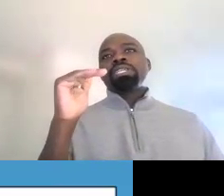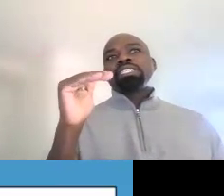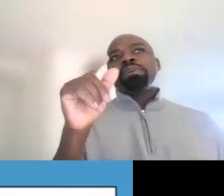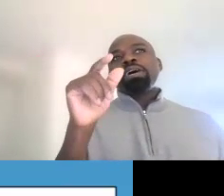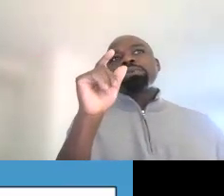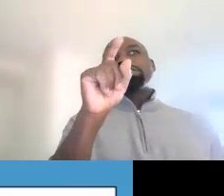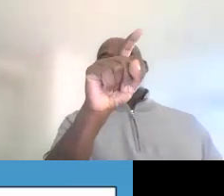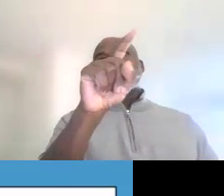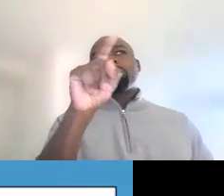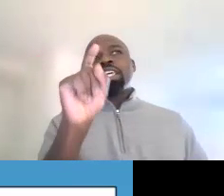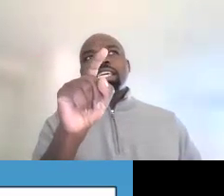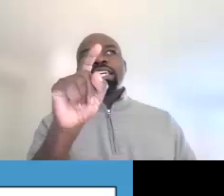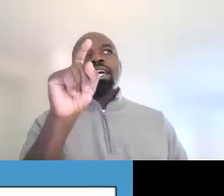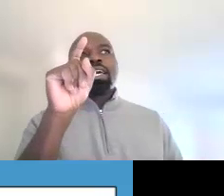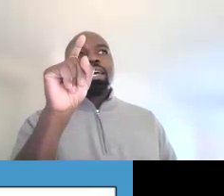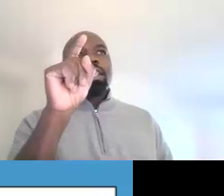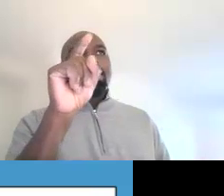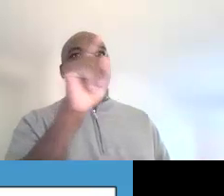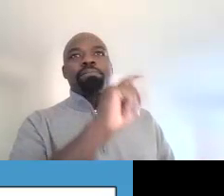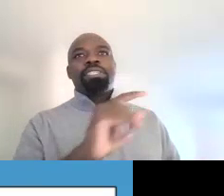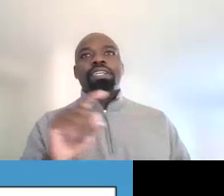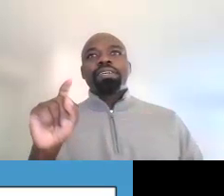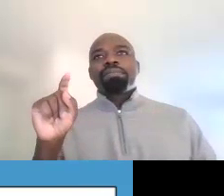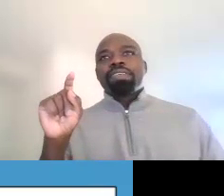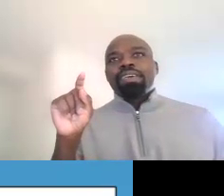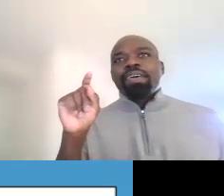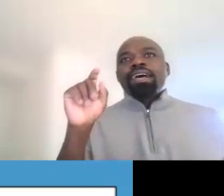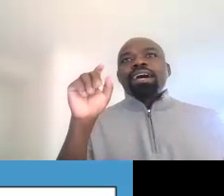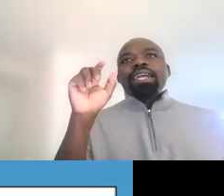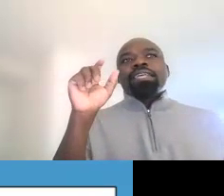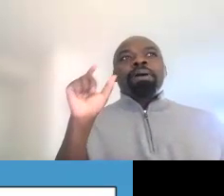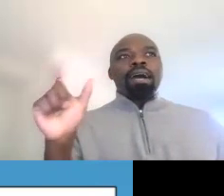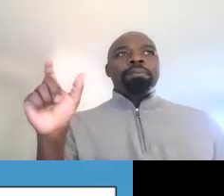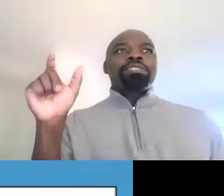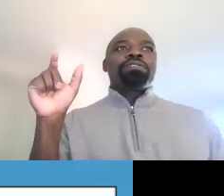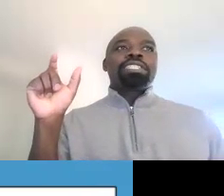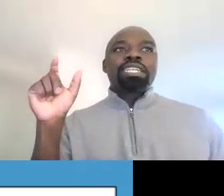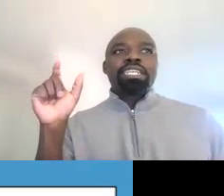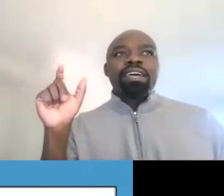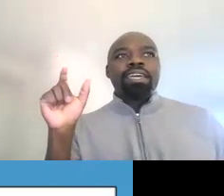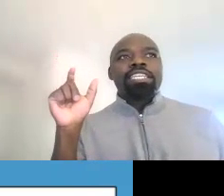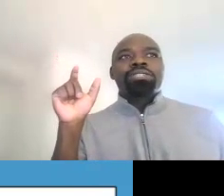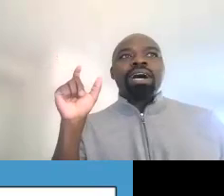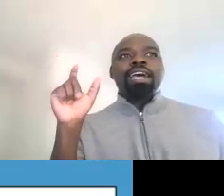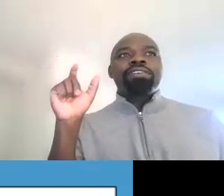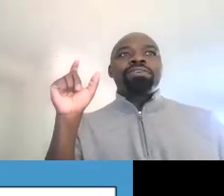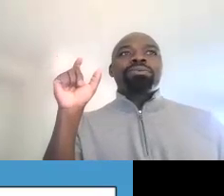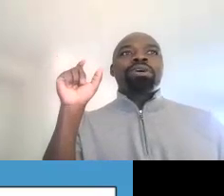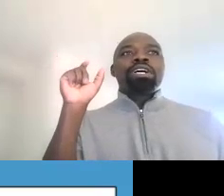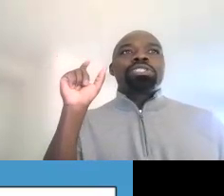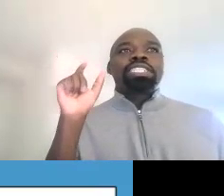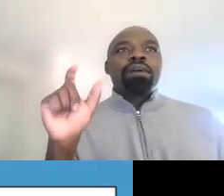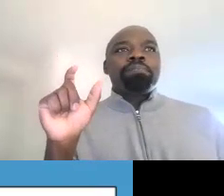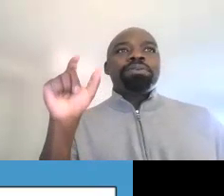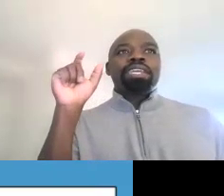what this issue really is about, which is also in the subject. the purpose of this letter is to ask